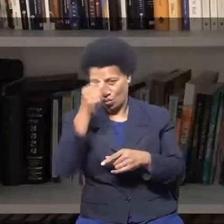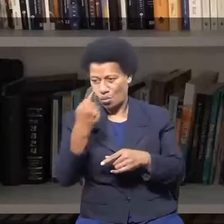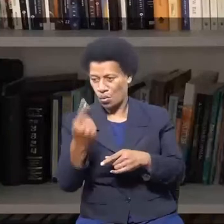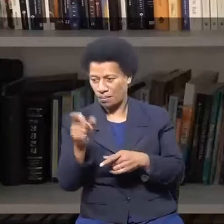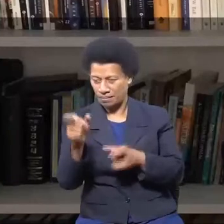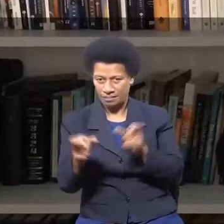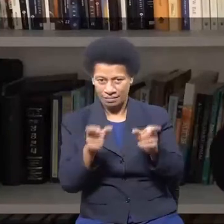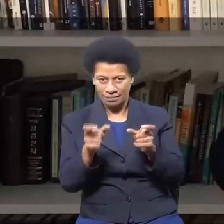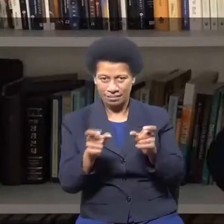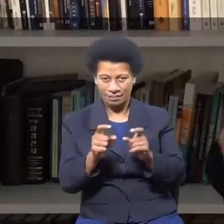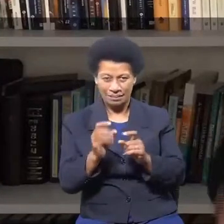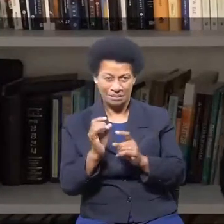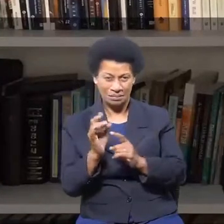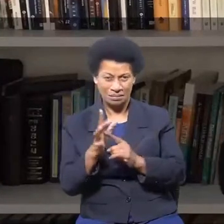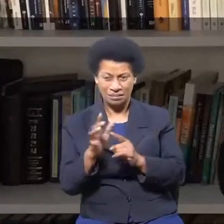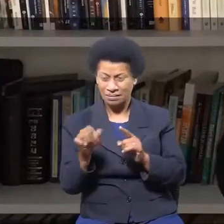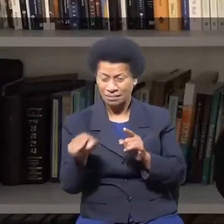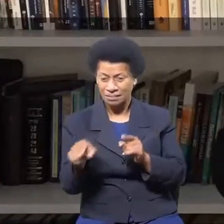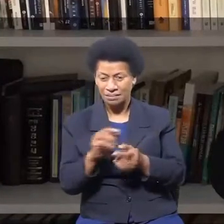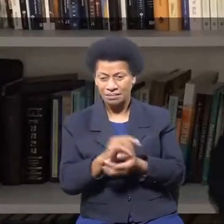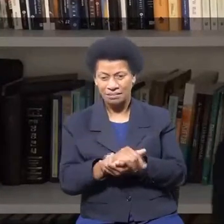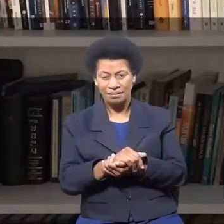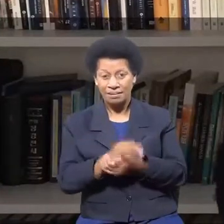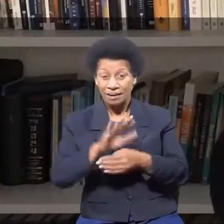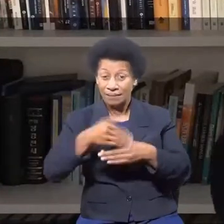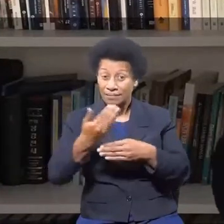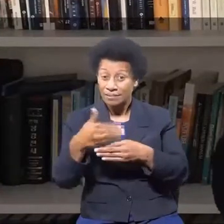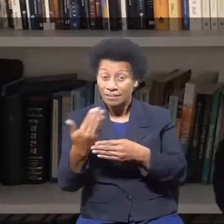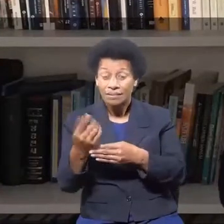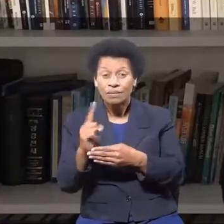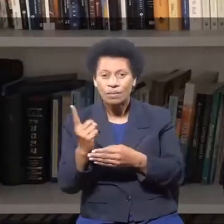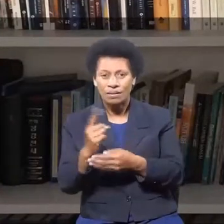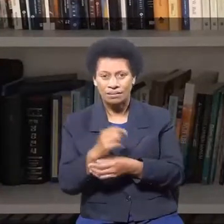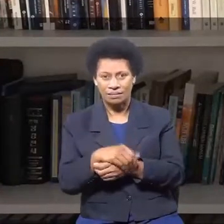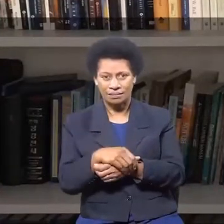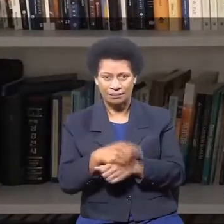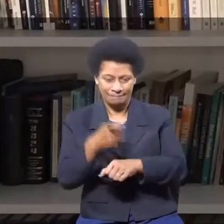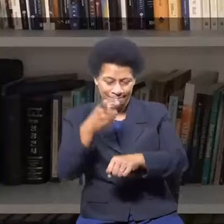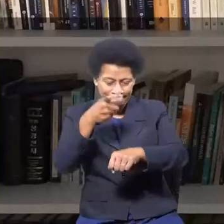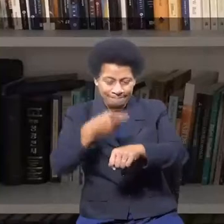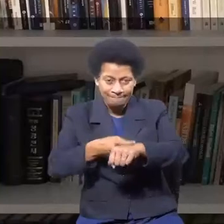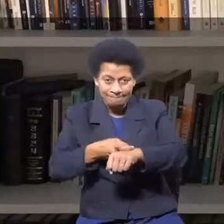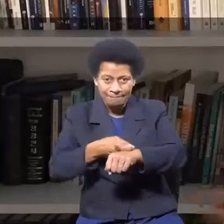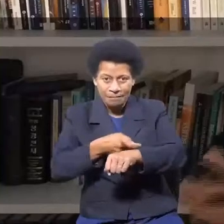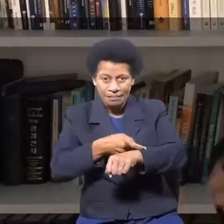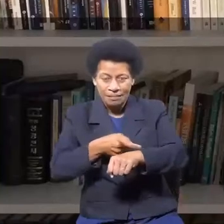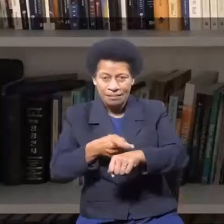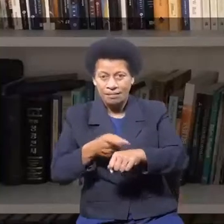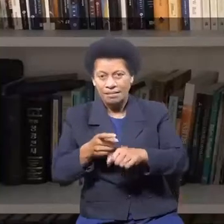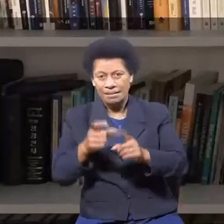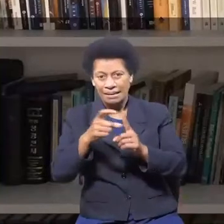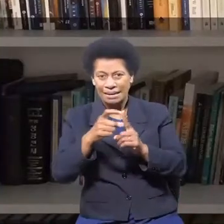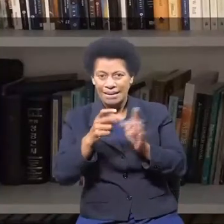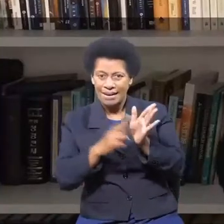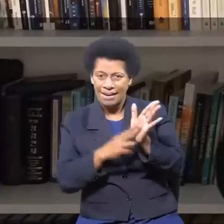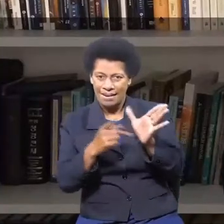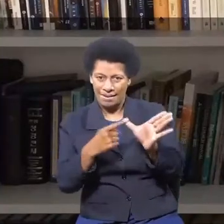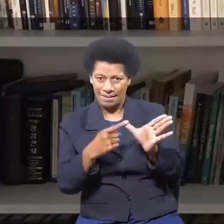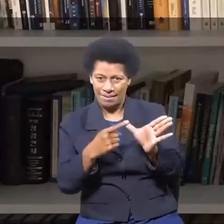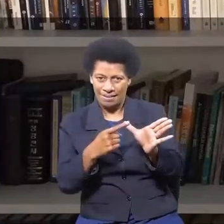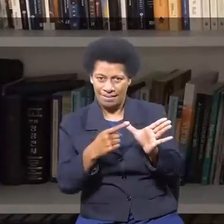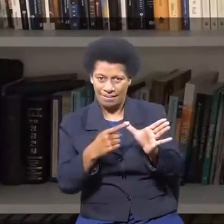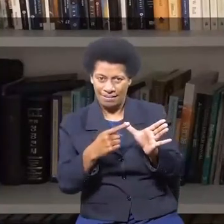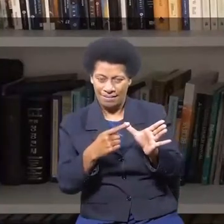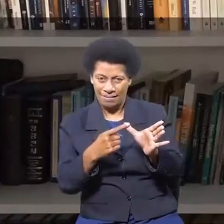day, those genes are mutating. There's errors that are creeping into our DNA, into